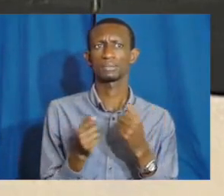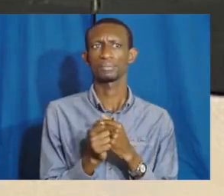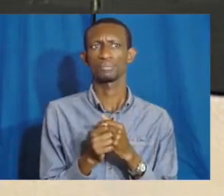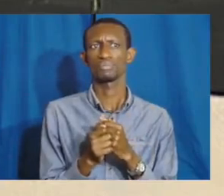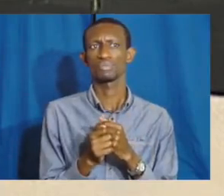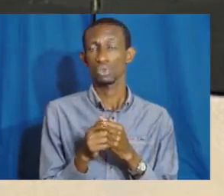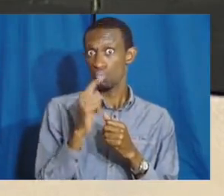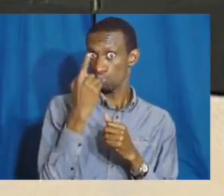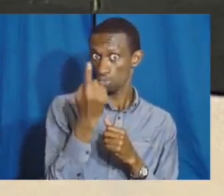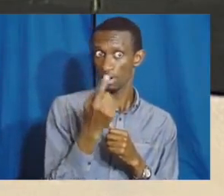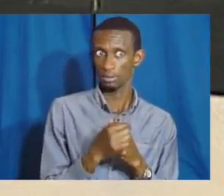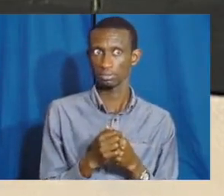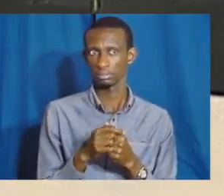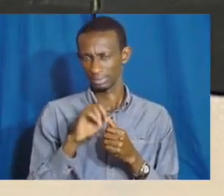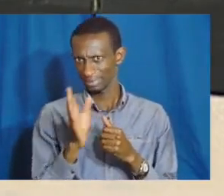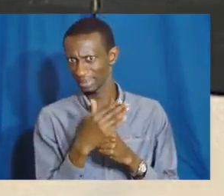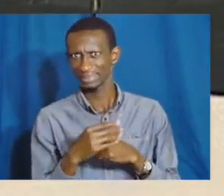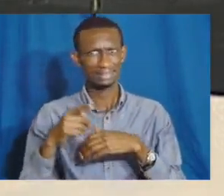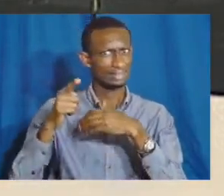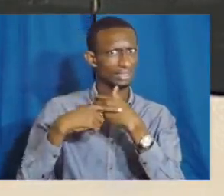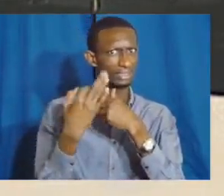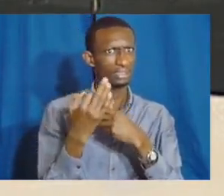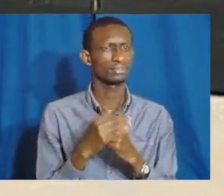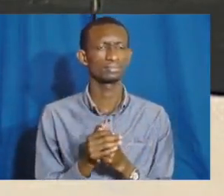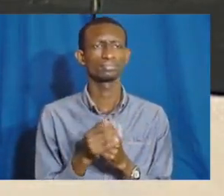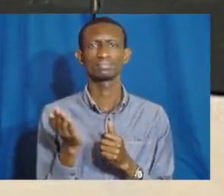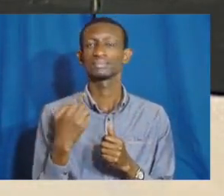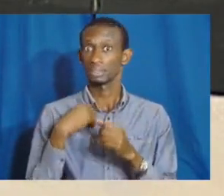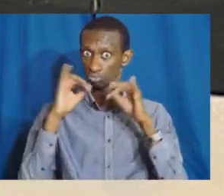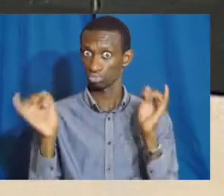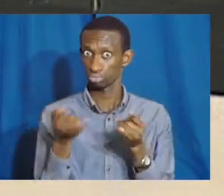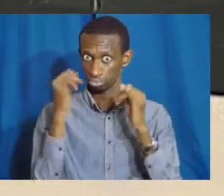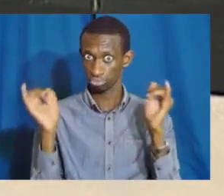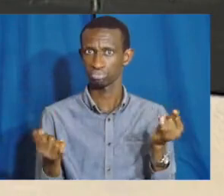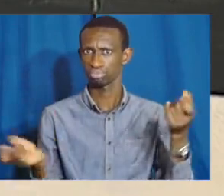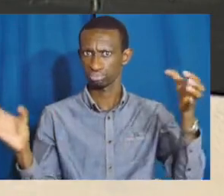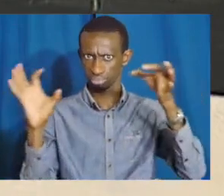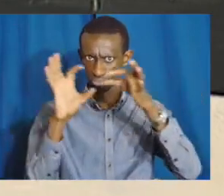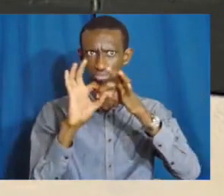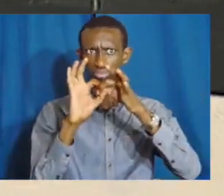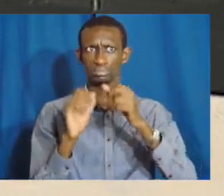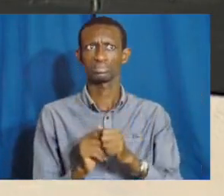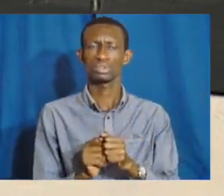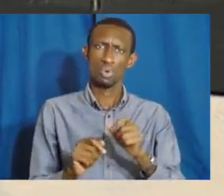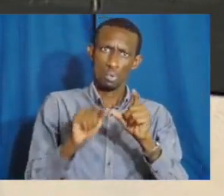as coordinates. Let's join these 2 points. It's like this.